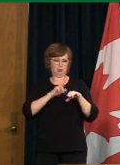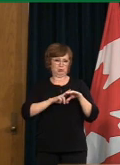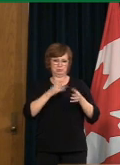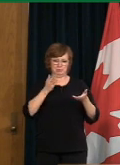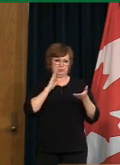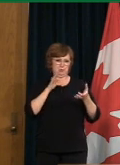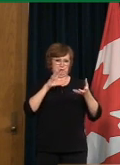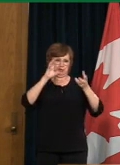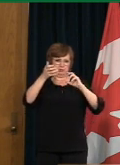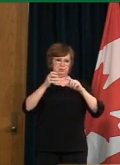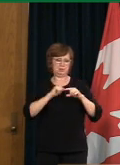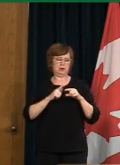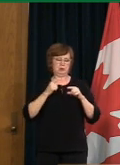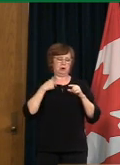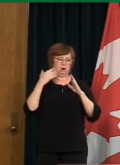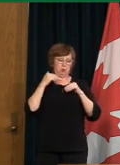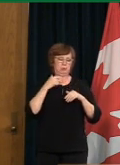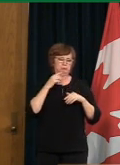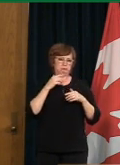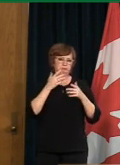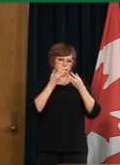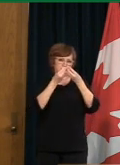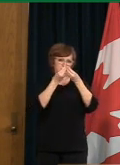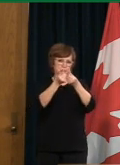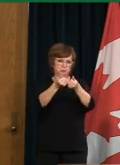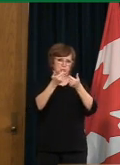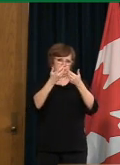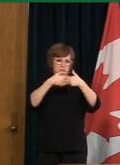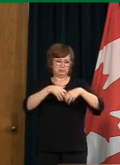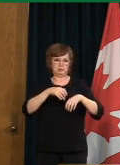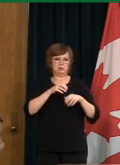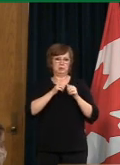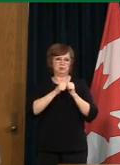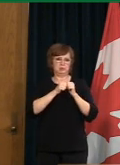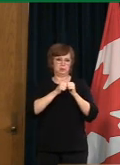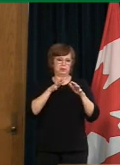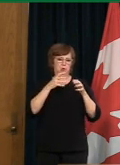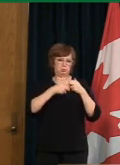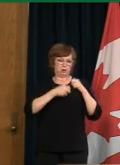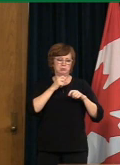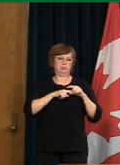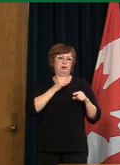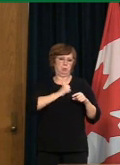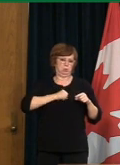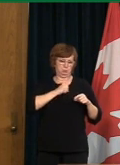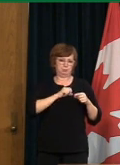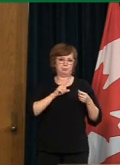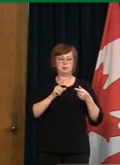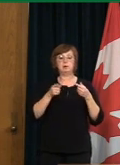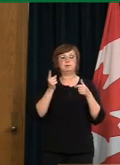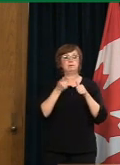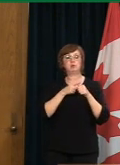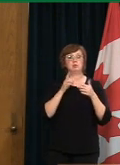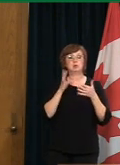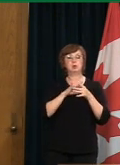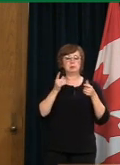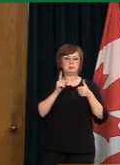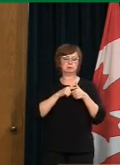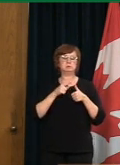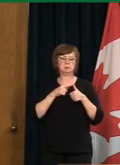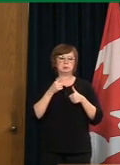past few days, but hopefully we're able to get through today without that occurring. I want to begin by expressing my